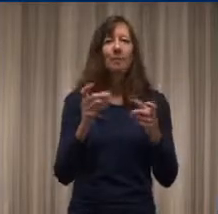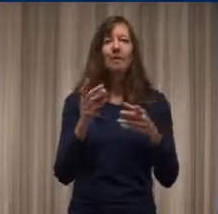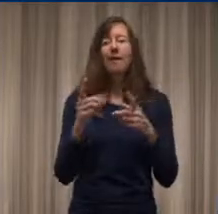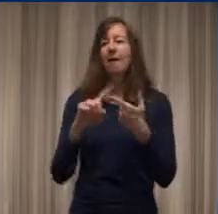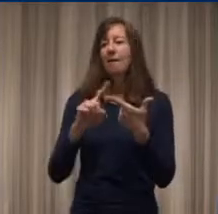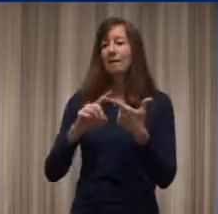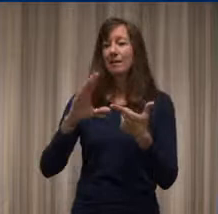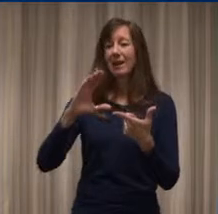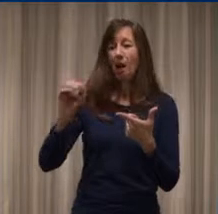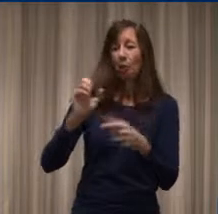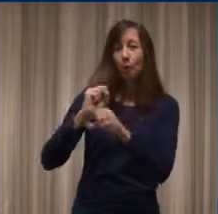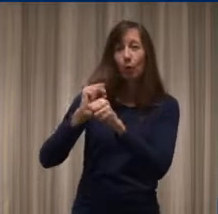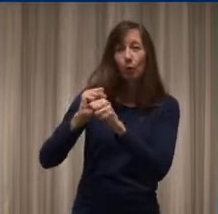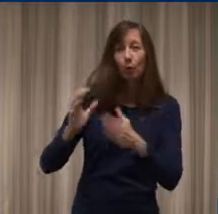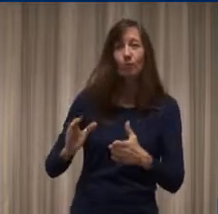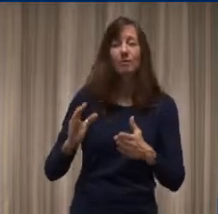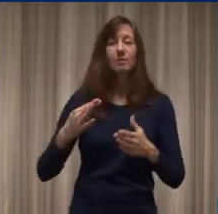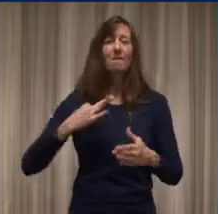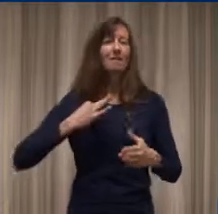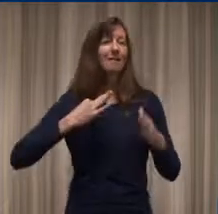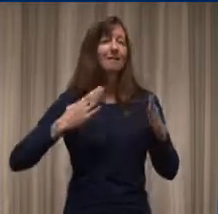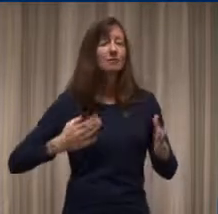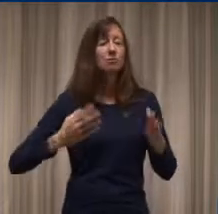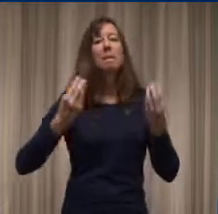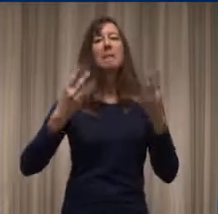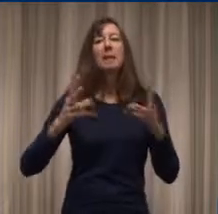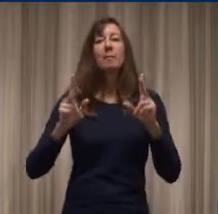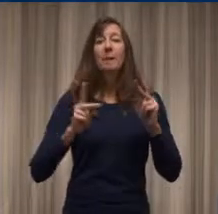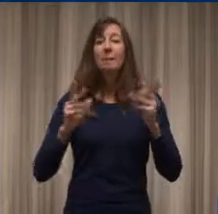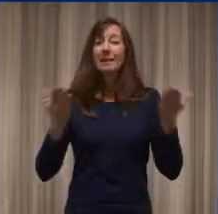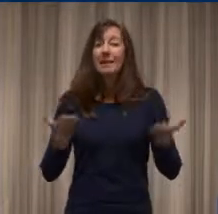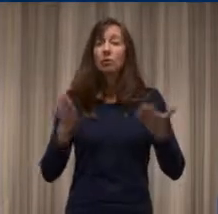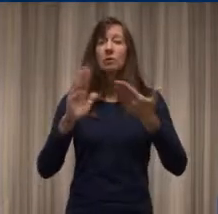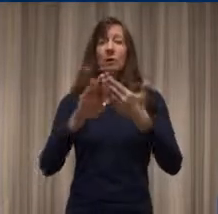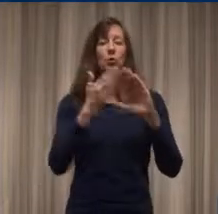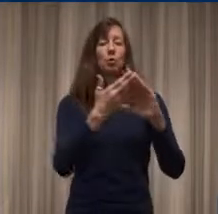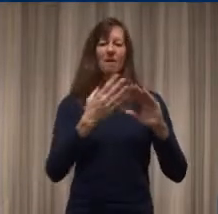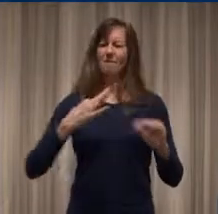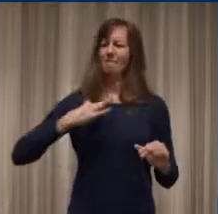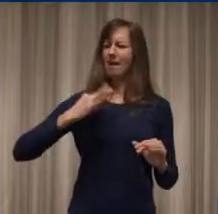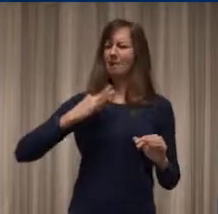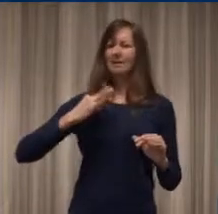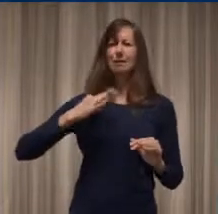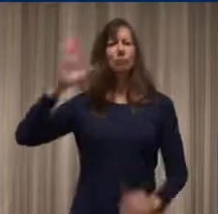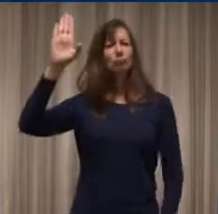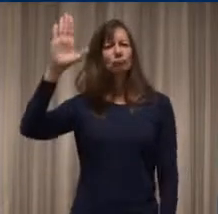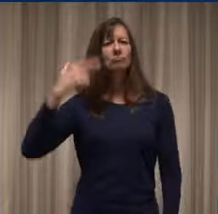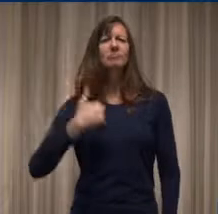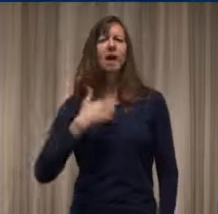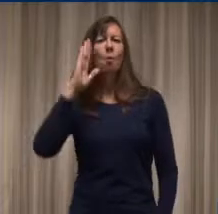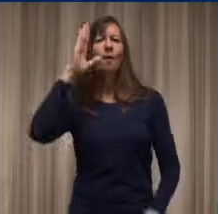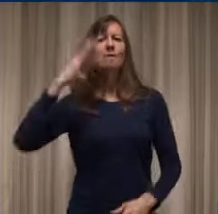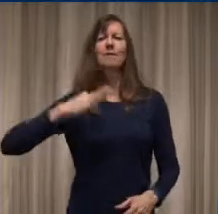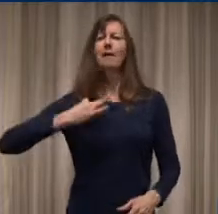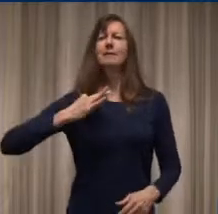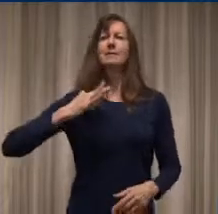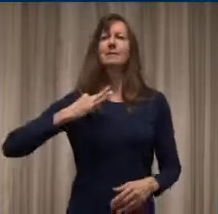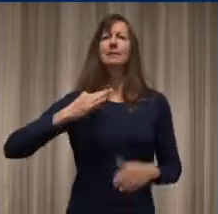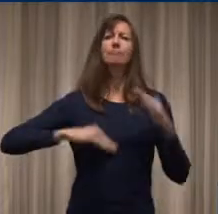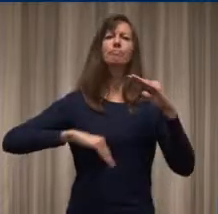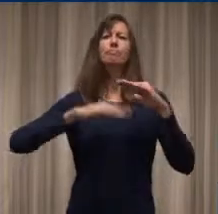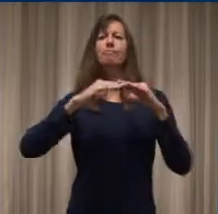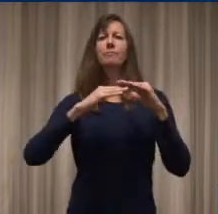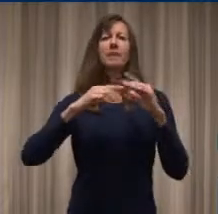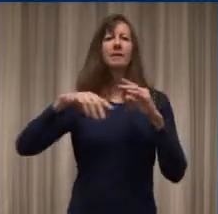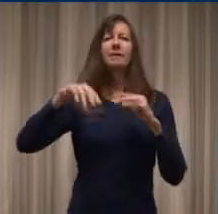We have people in our county that are volunteering to work 10+ hour days for just